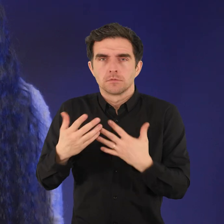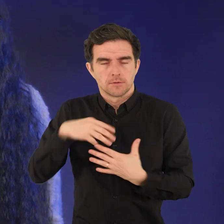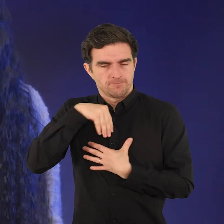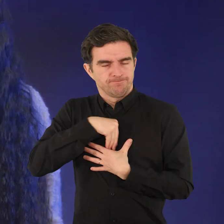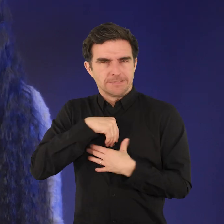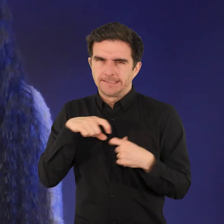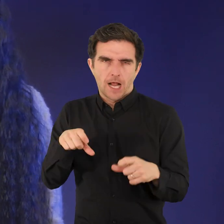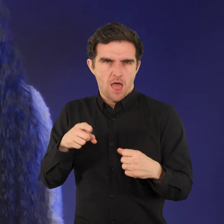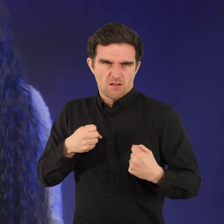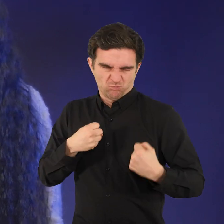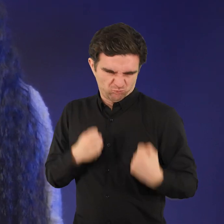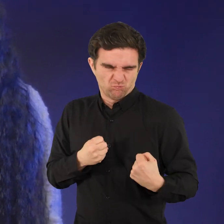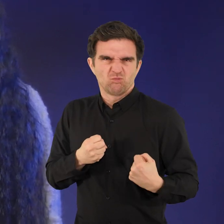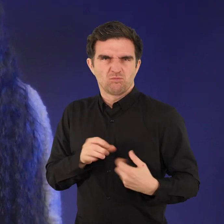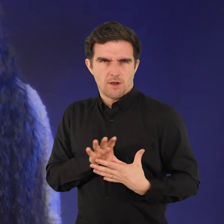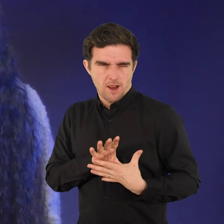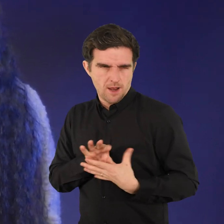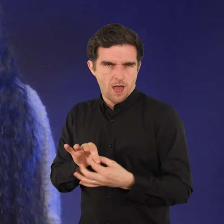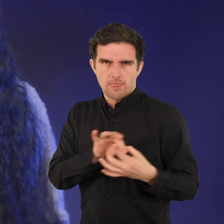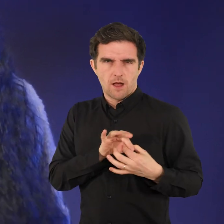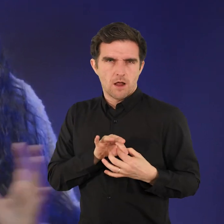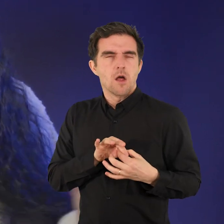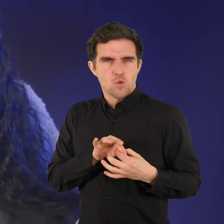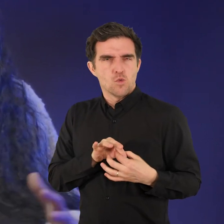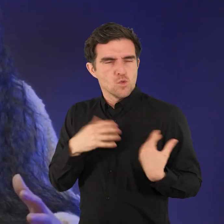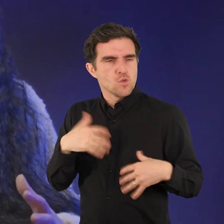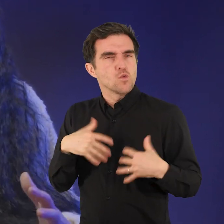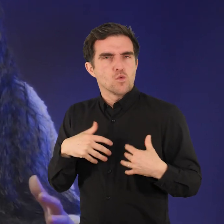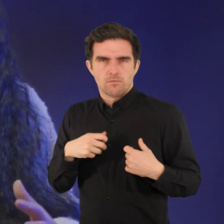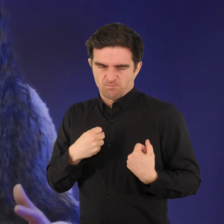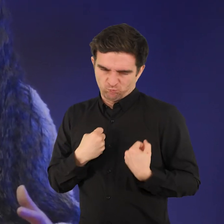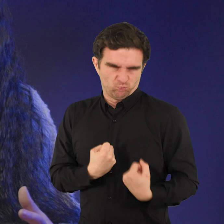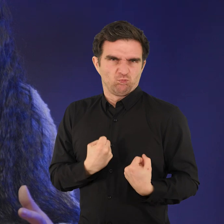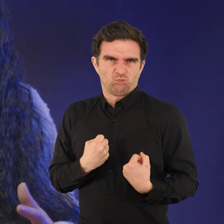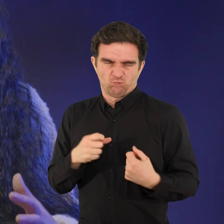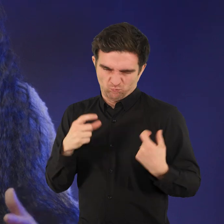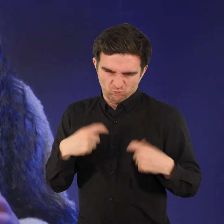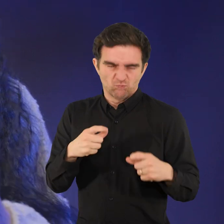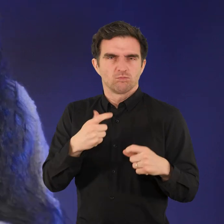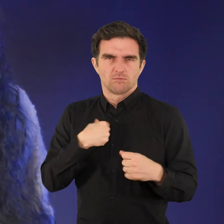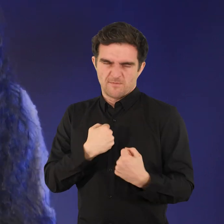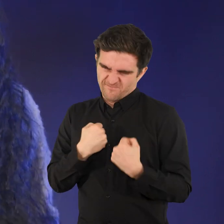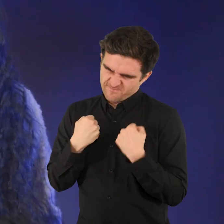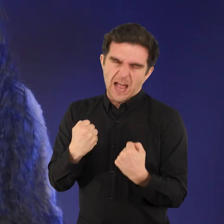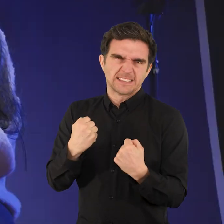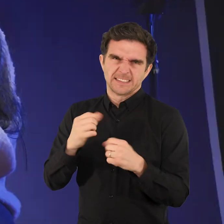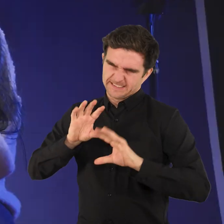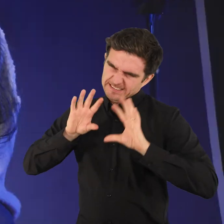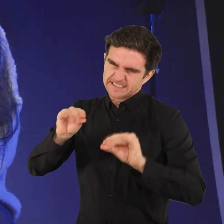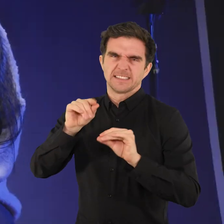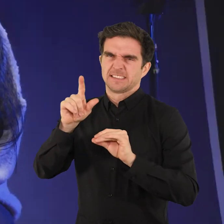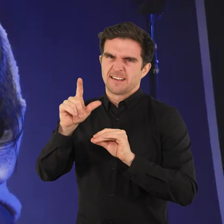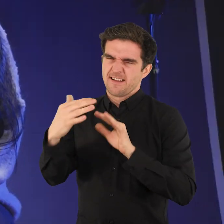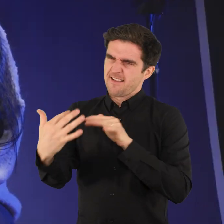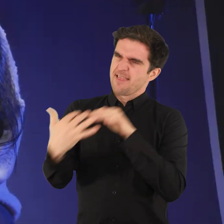The fighting spirit, the sense of being together as a oner and fight against our enemy,